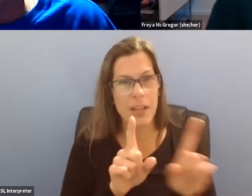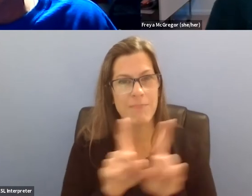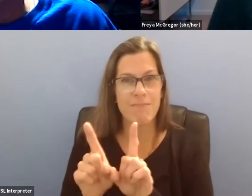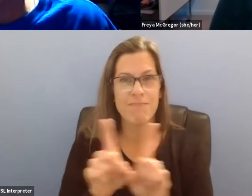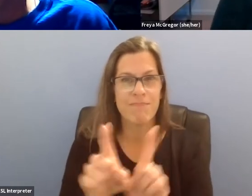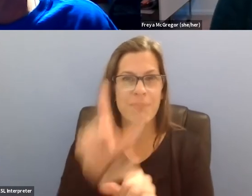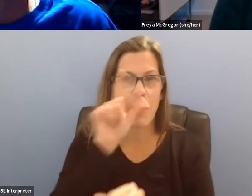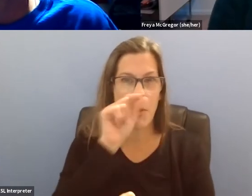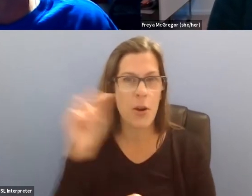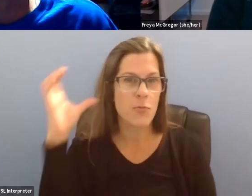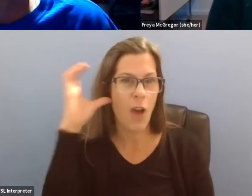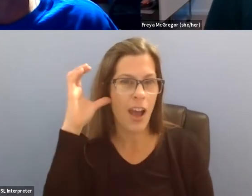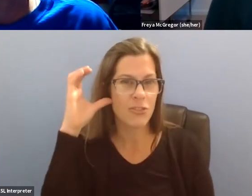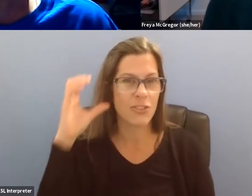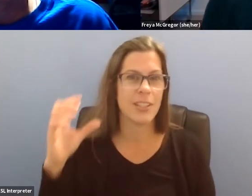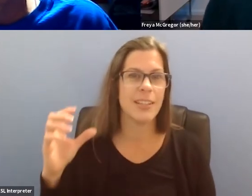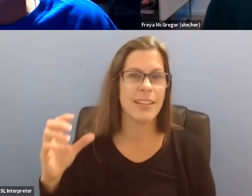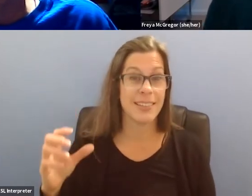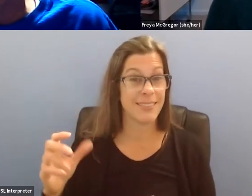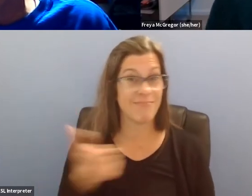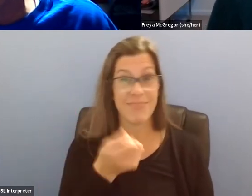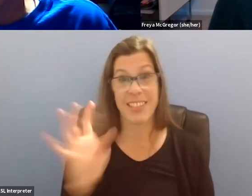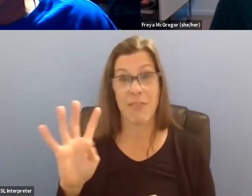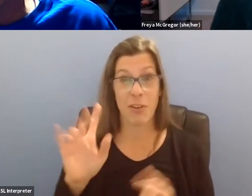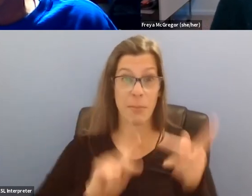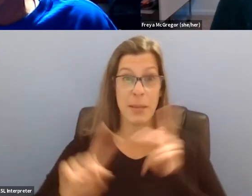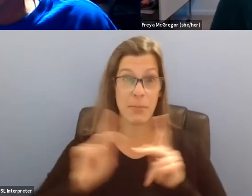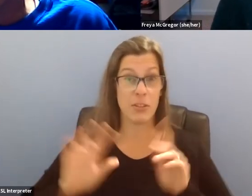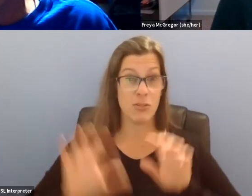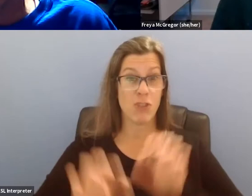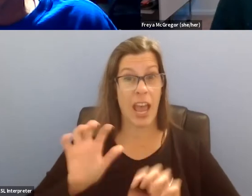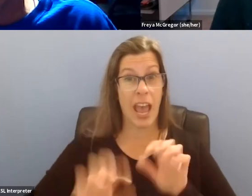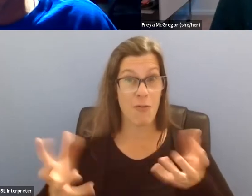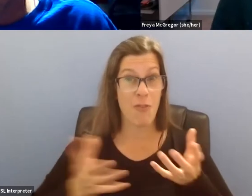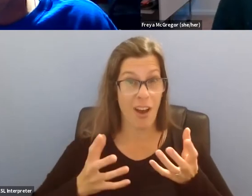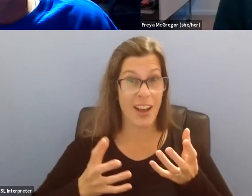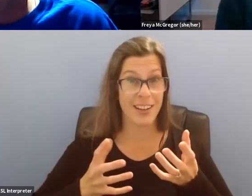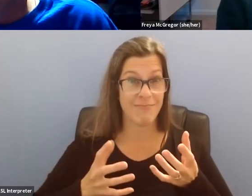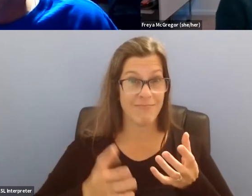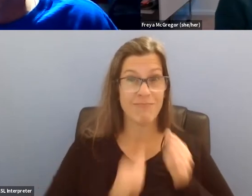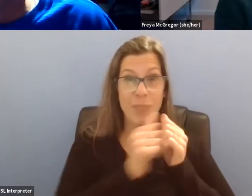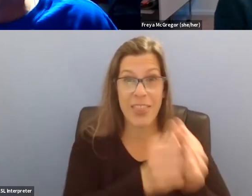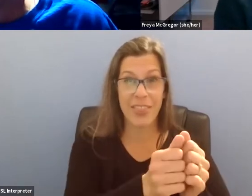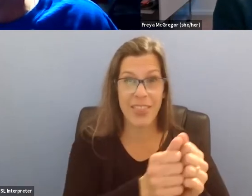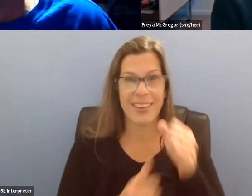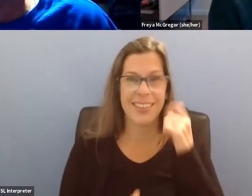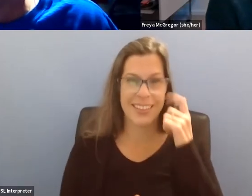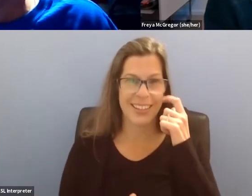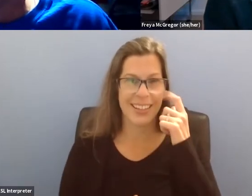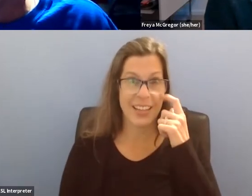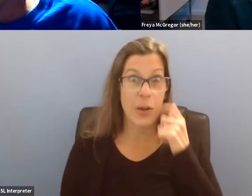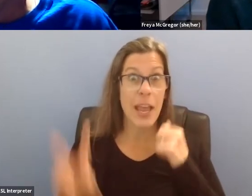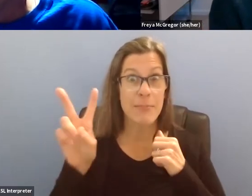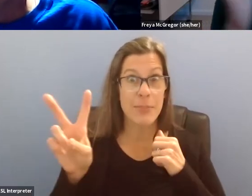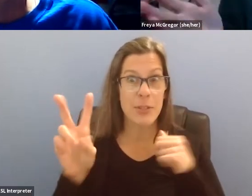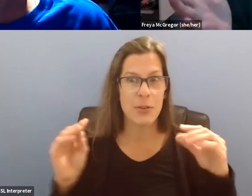willing, willing birding buddies, um, uh, for you. I've got two more questions